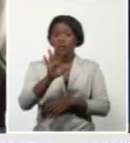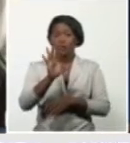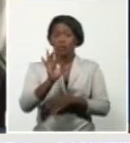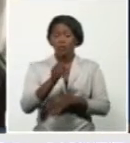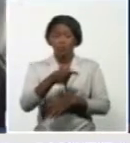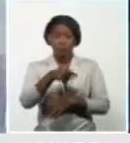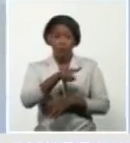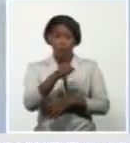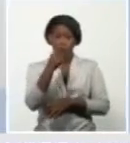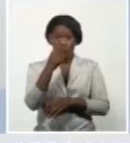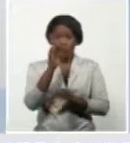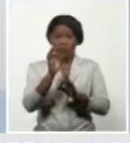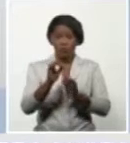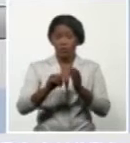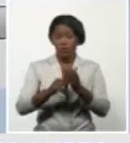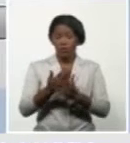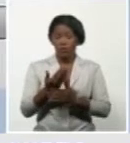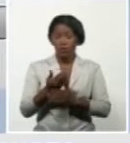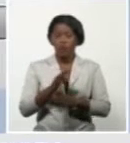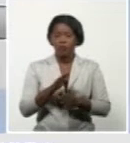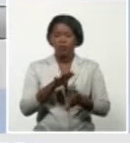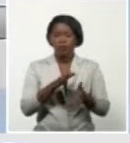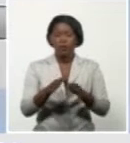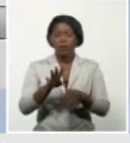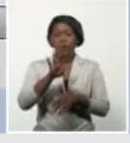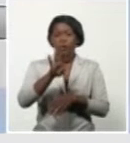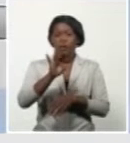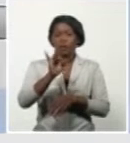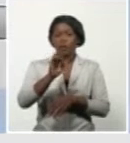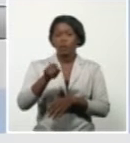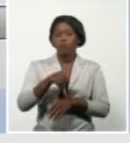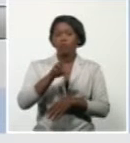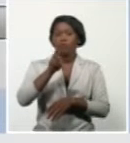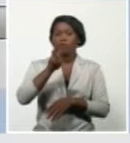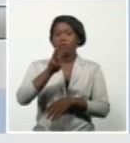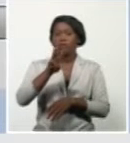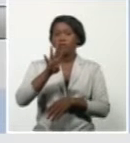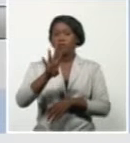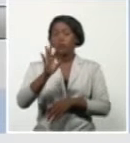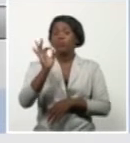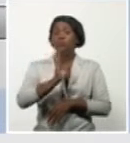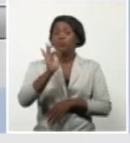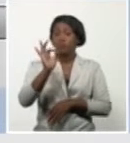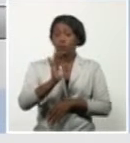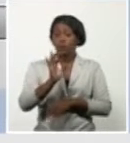58,175 cases added yesterday, it already accounts for